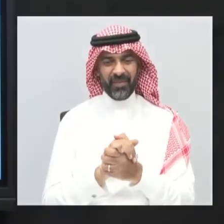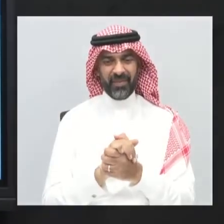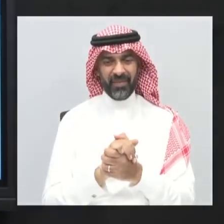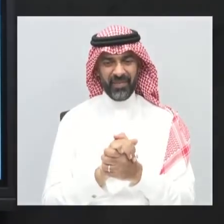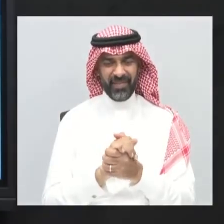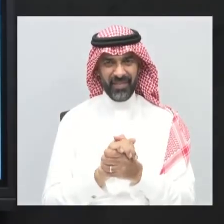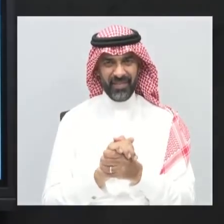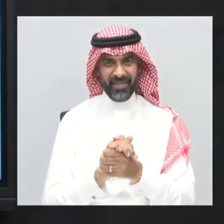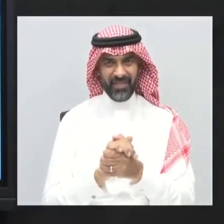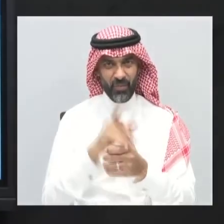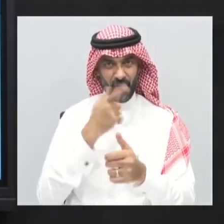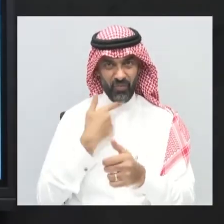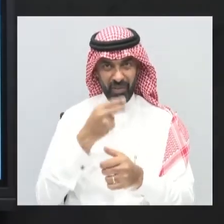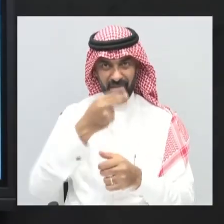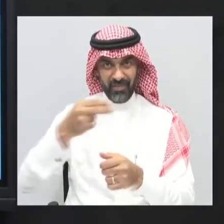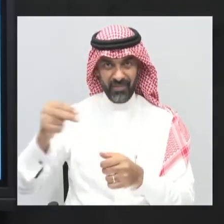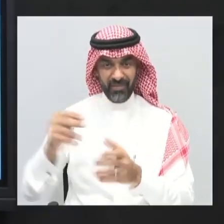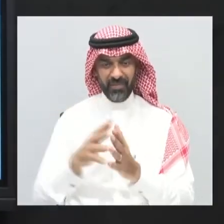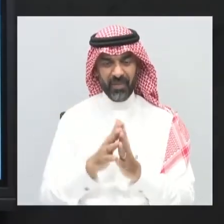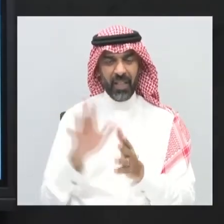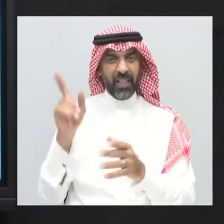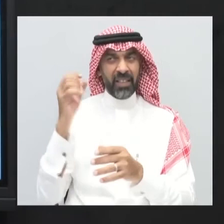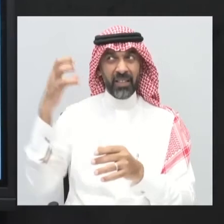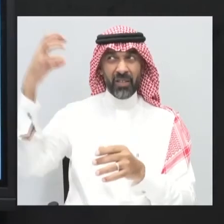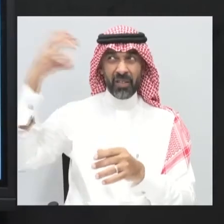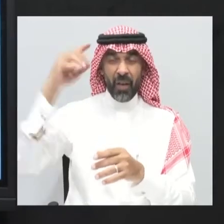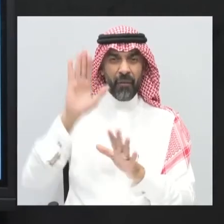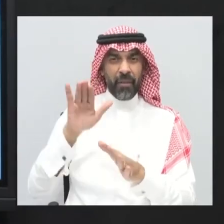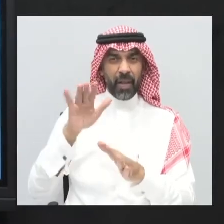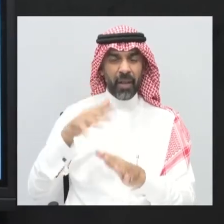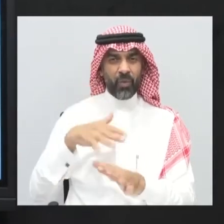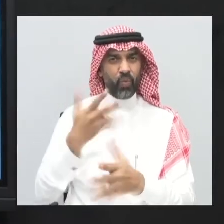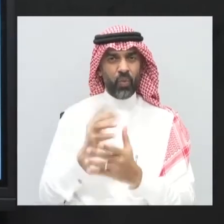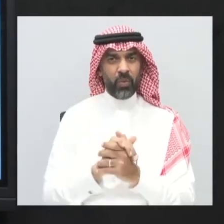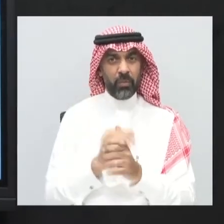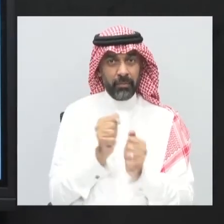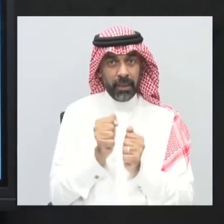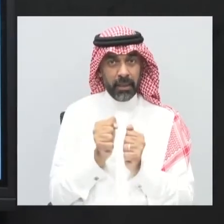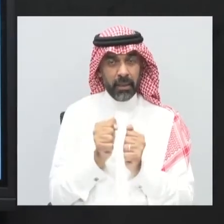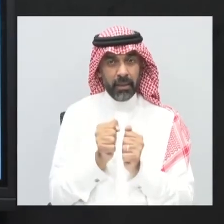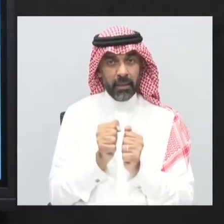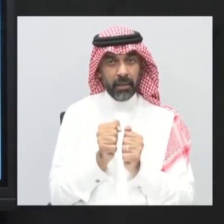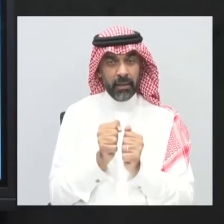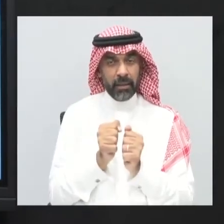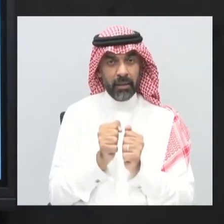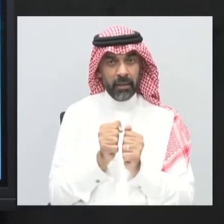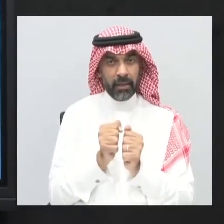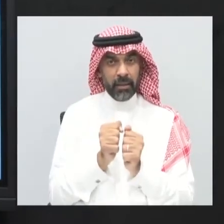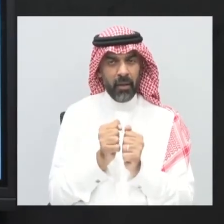love drawing. Now, if it's sunny, how does it feel? Remember, we talked about how the air feels? It